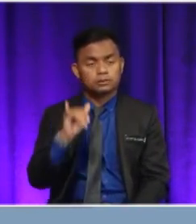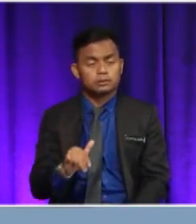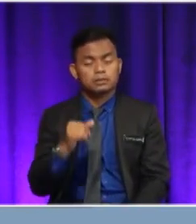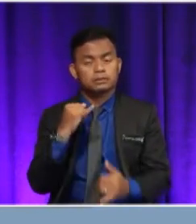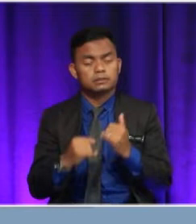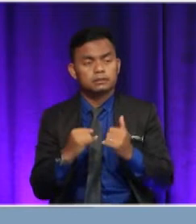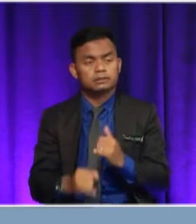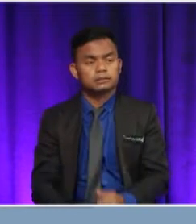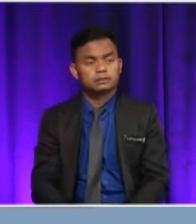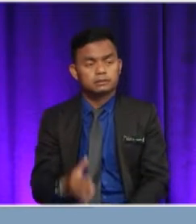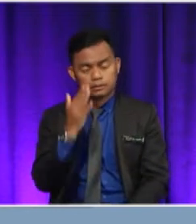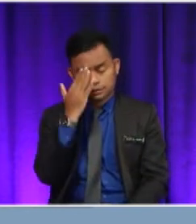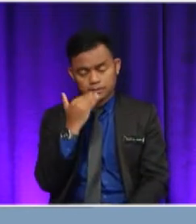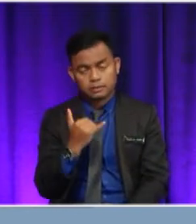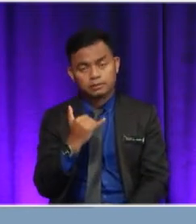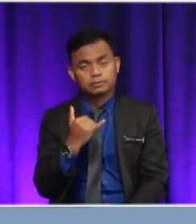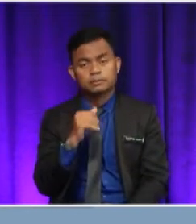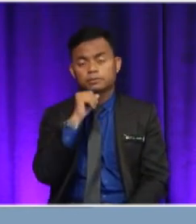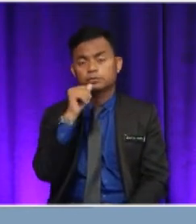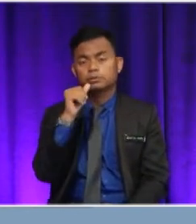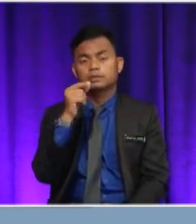us why is it not the answer?